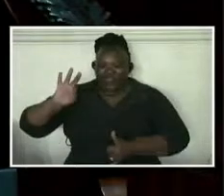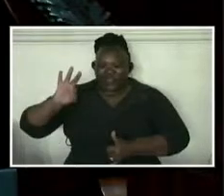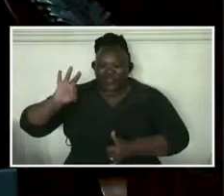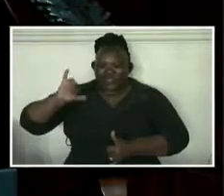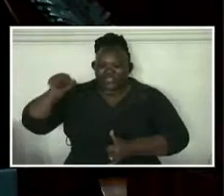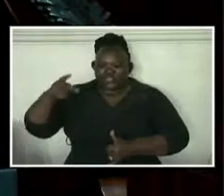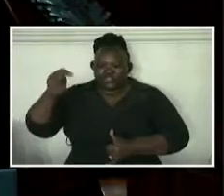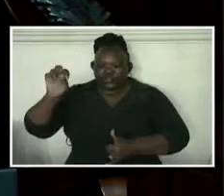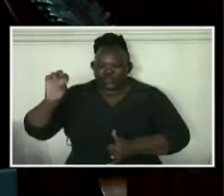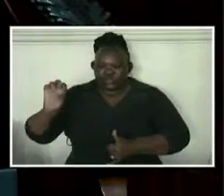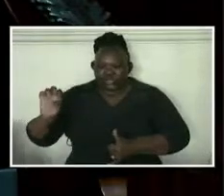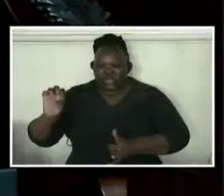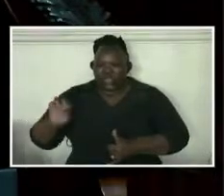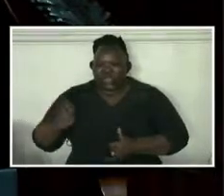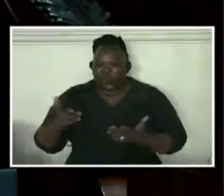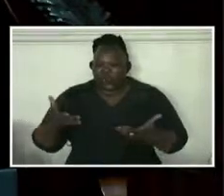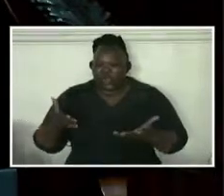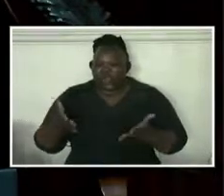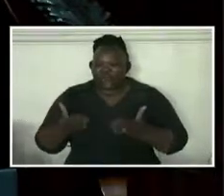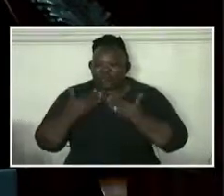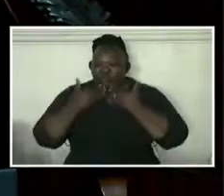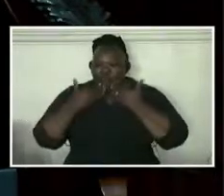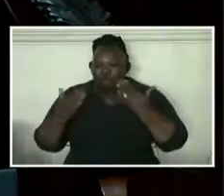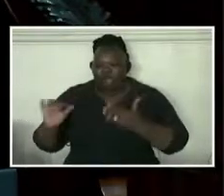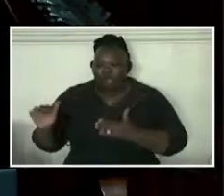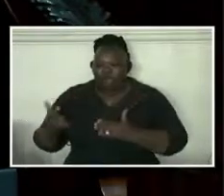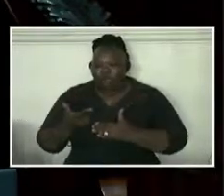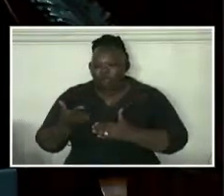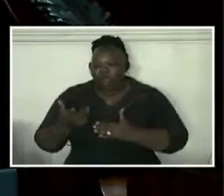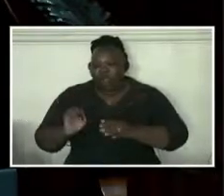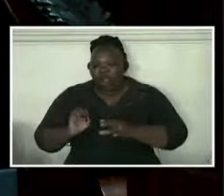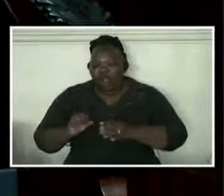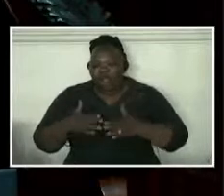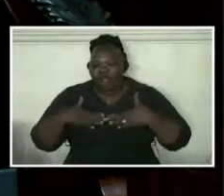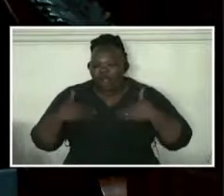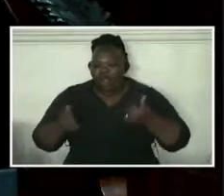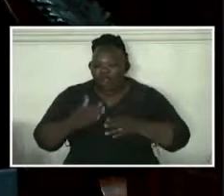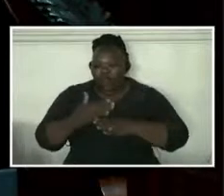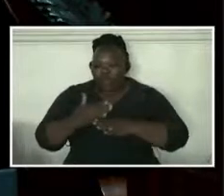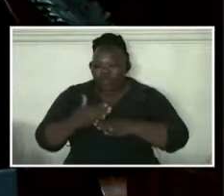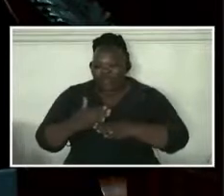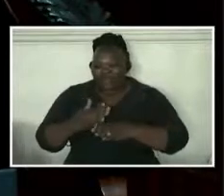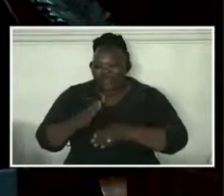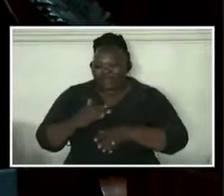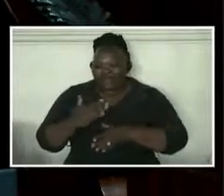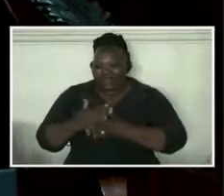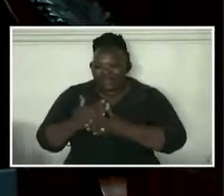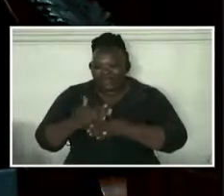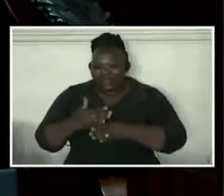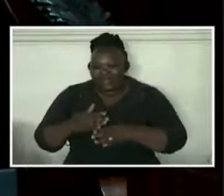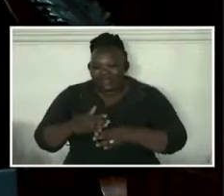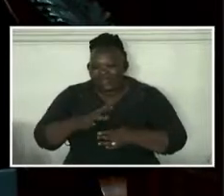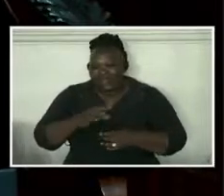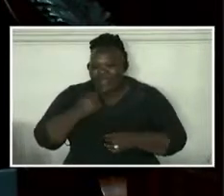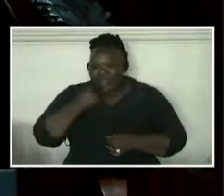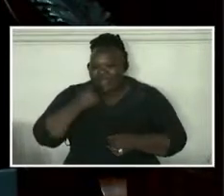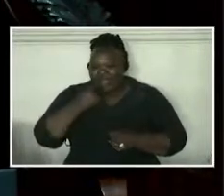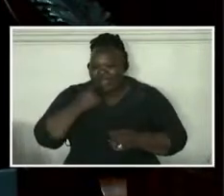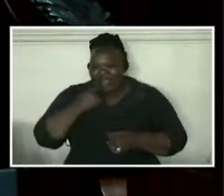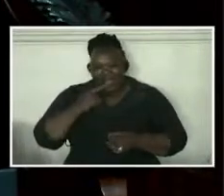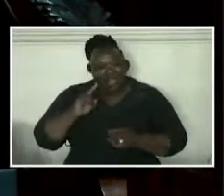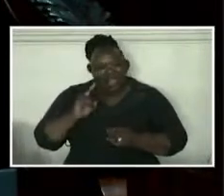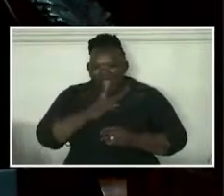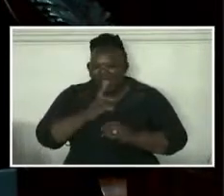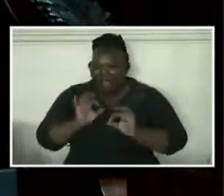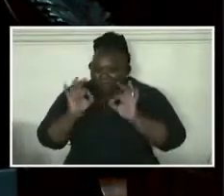acknowledge all the health workers that worked very hard during conflict 19 and some of them we believe they might not have been really properly